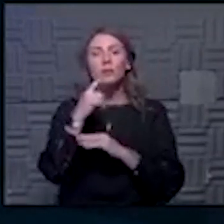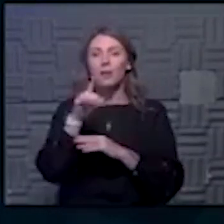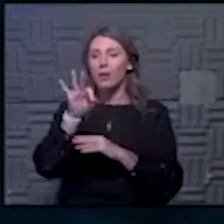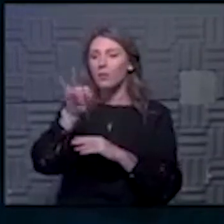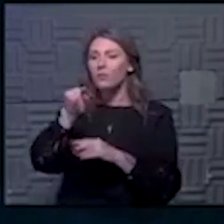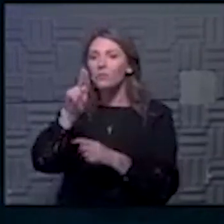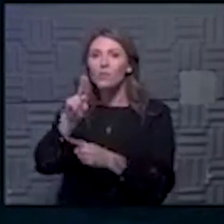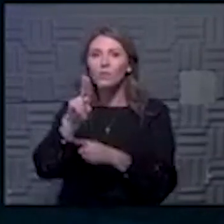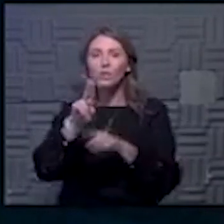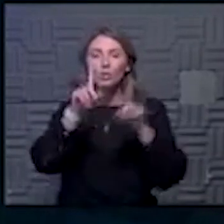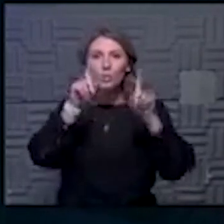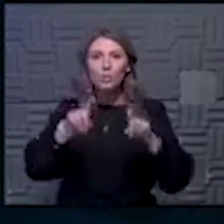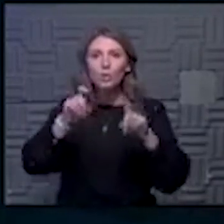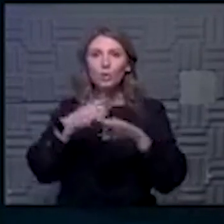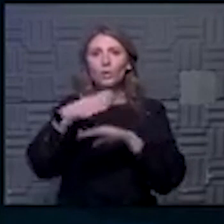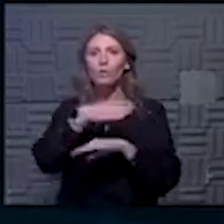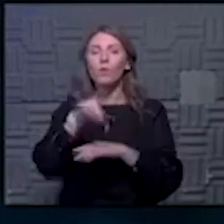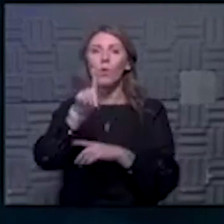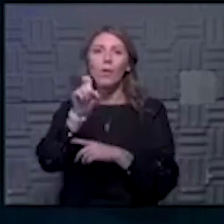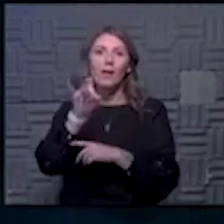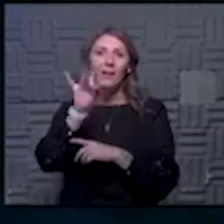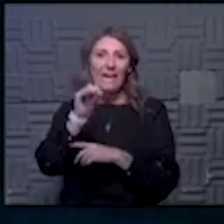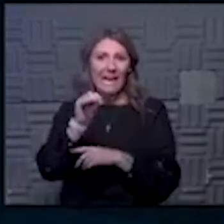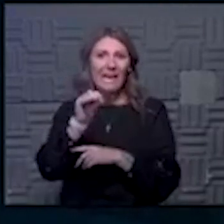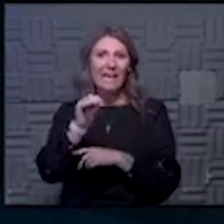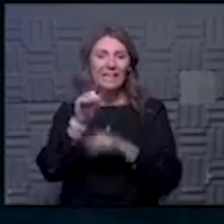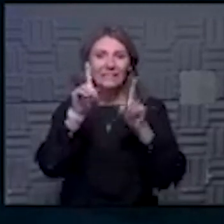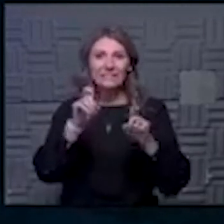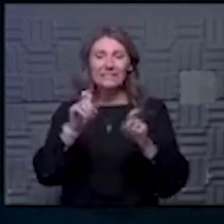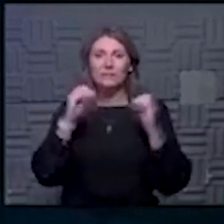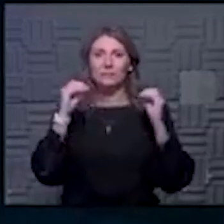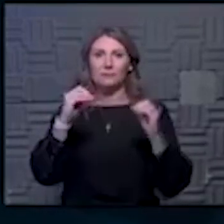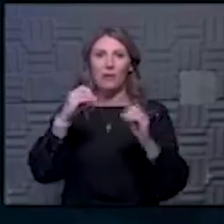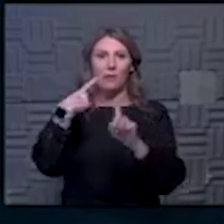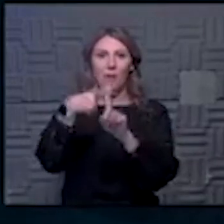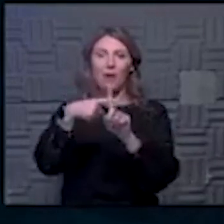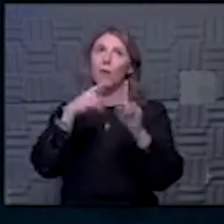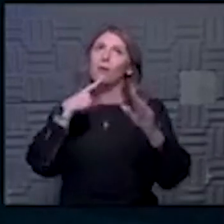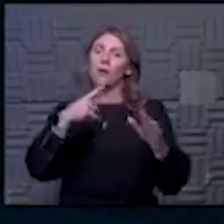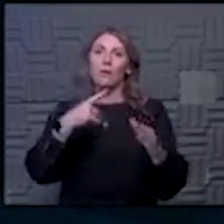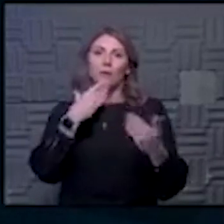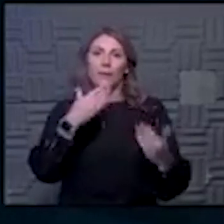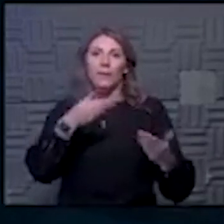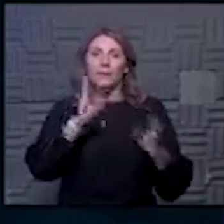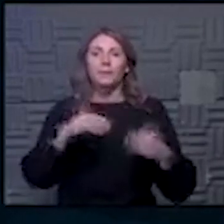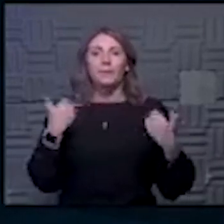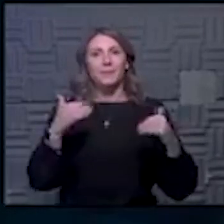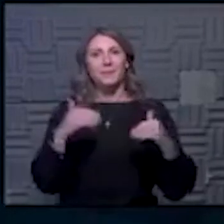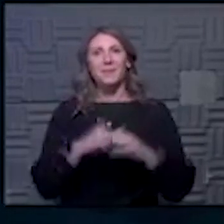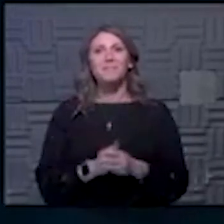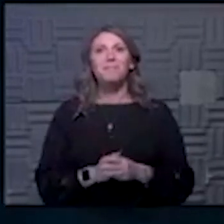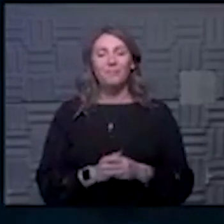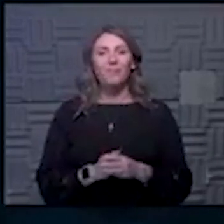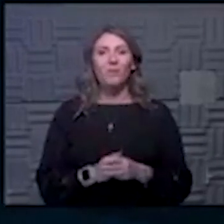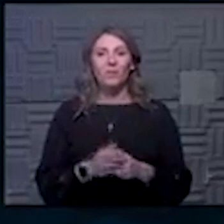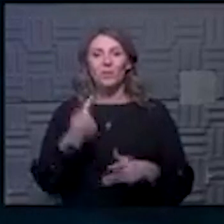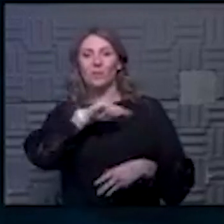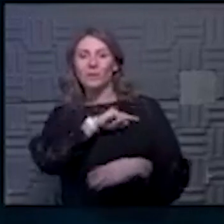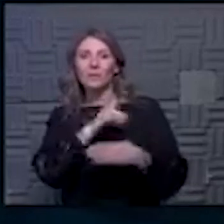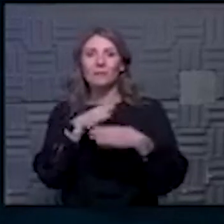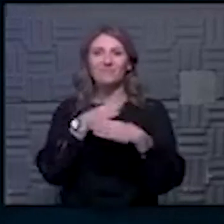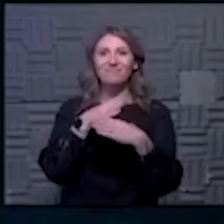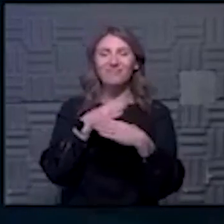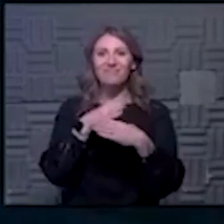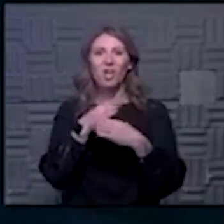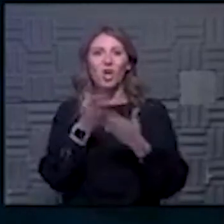performed now over 180 tests, and none of those so far have been positive for us. We're on the verge of being able to offer COVID